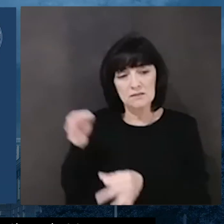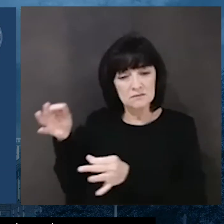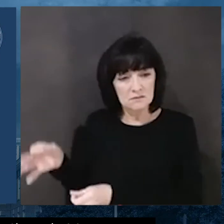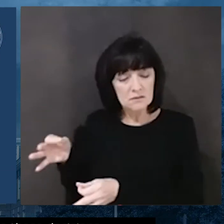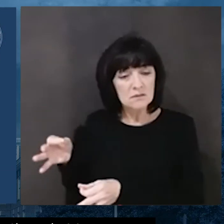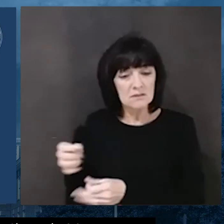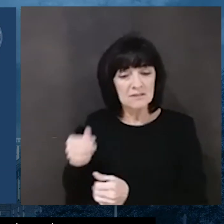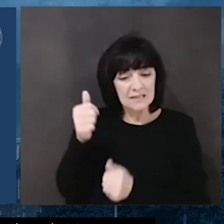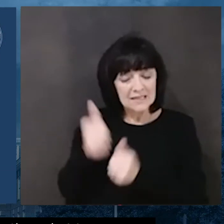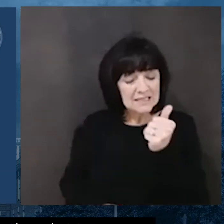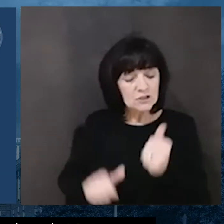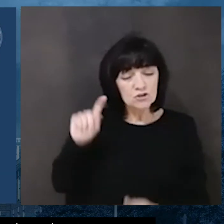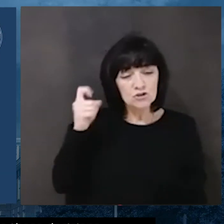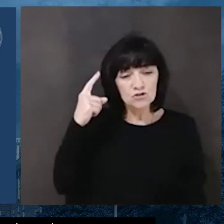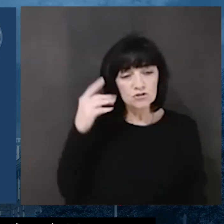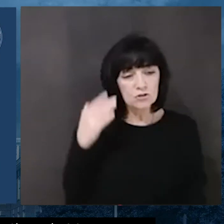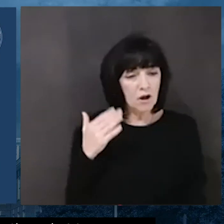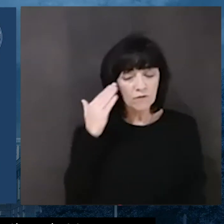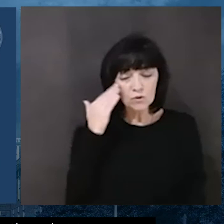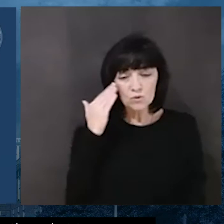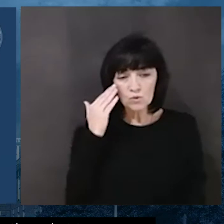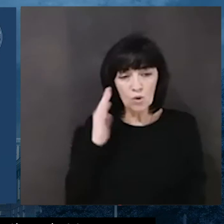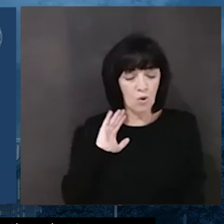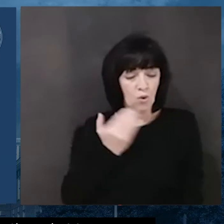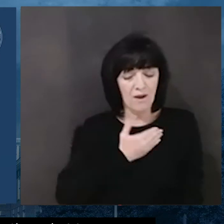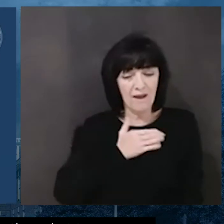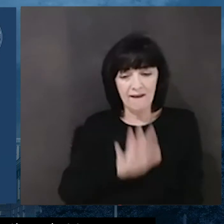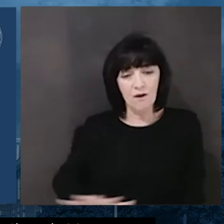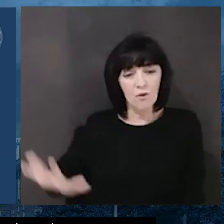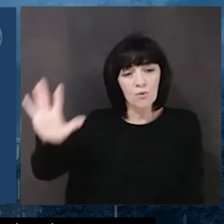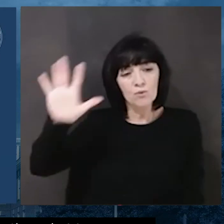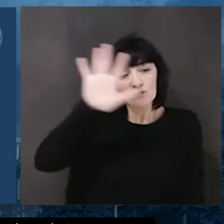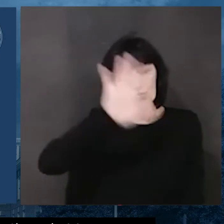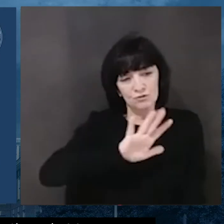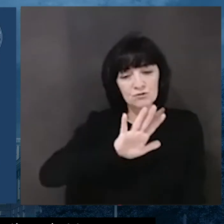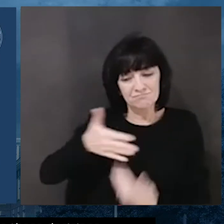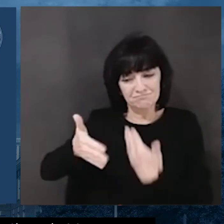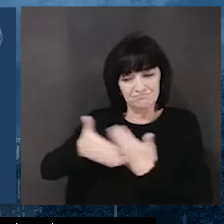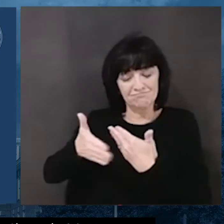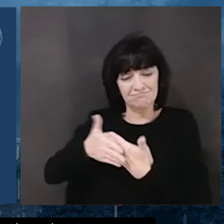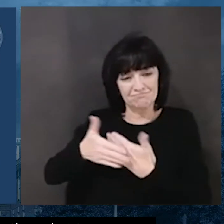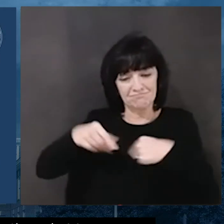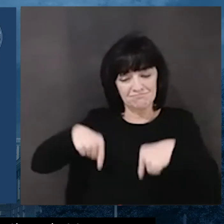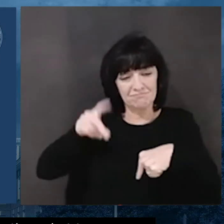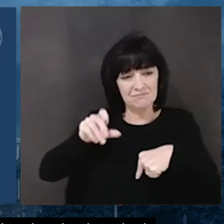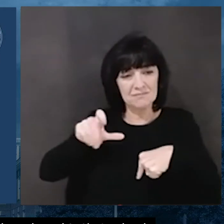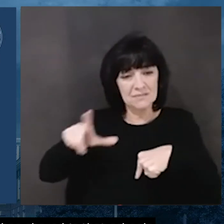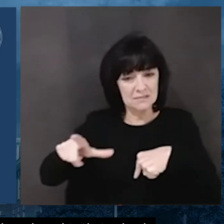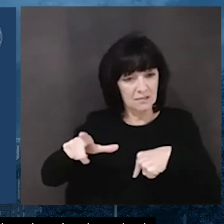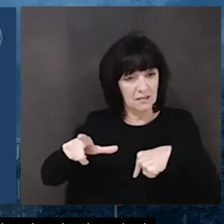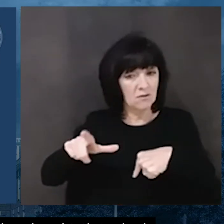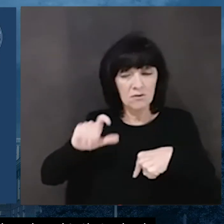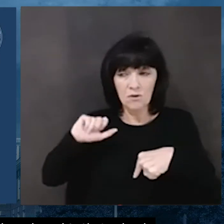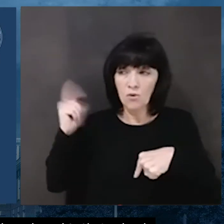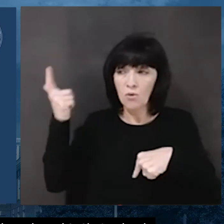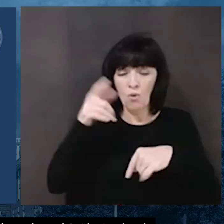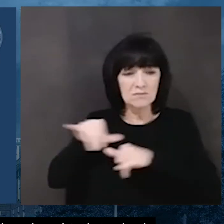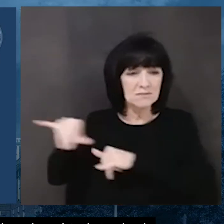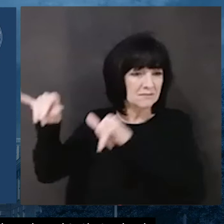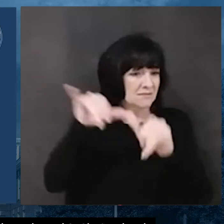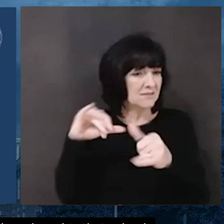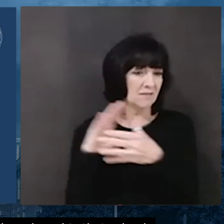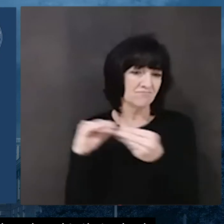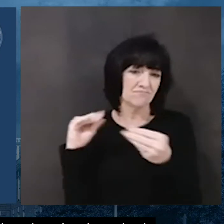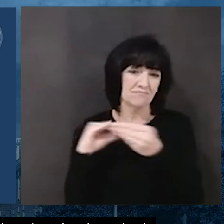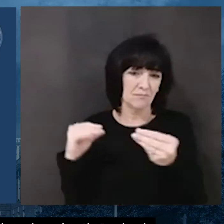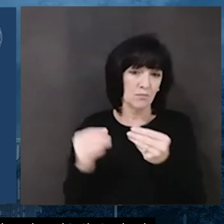region has shared, is that schools themselves are safe places and not places where there's